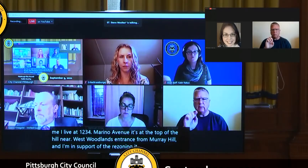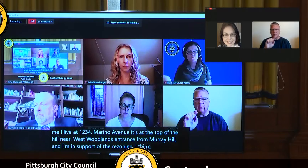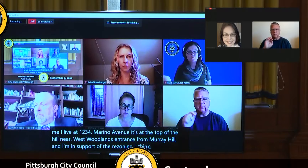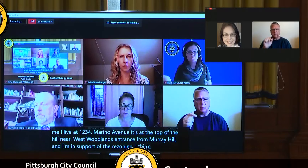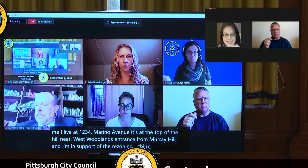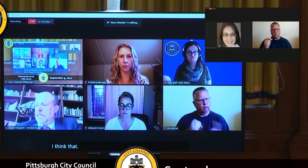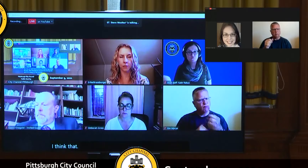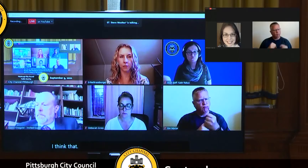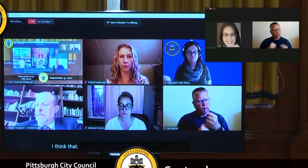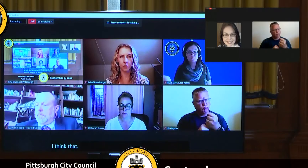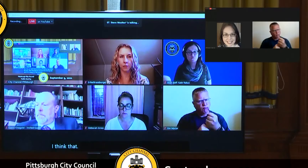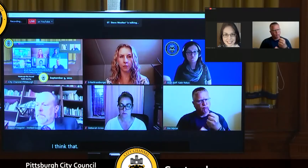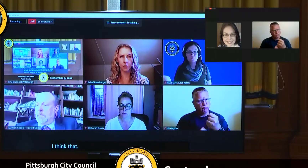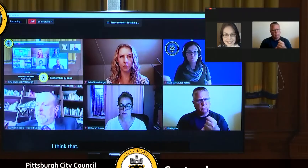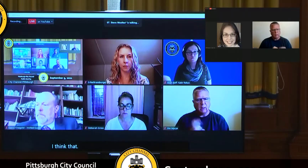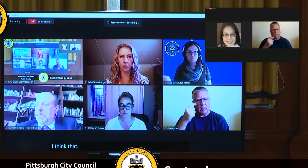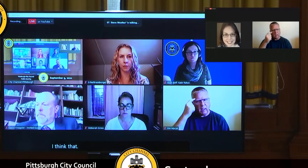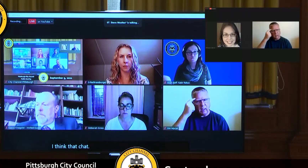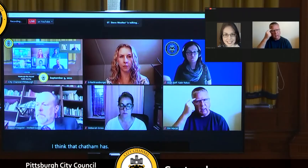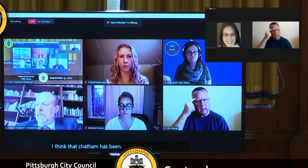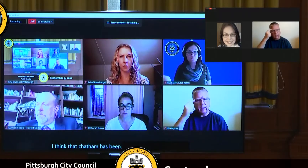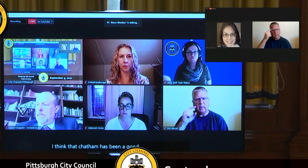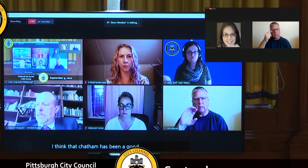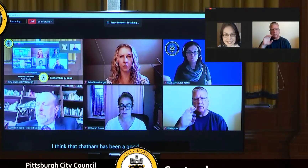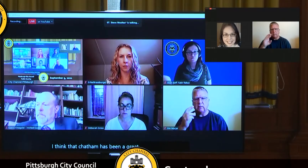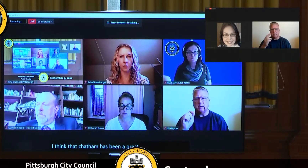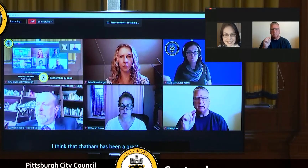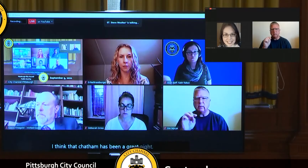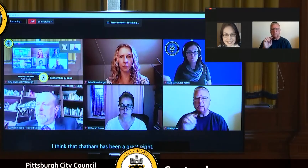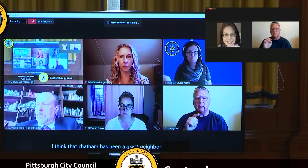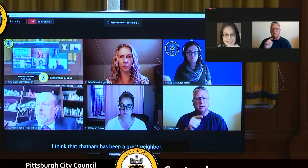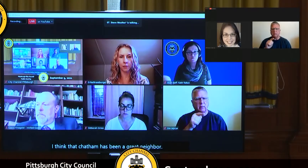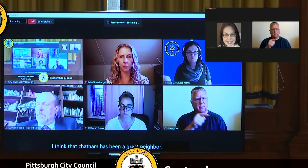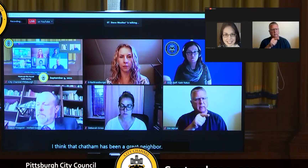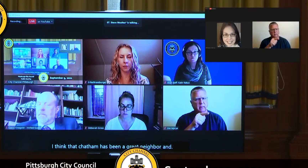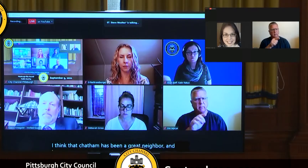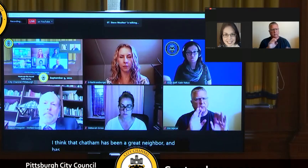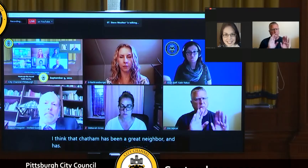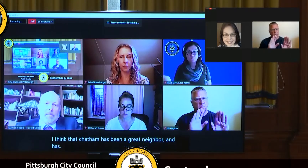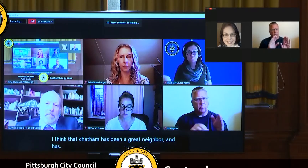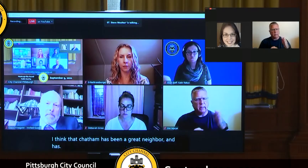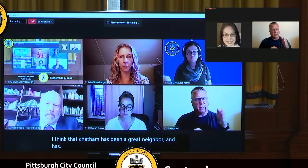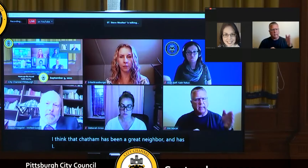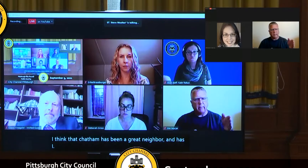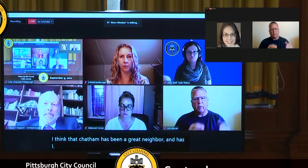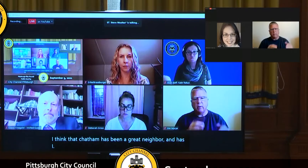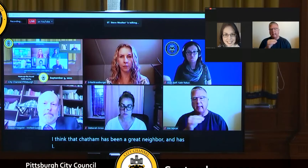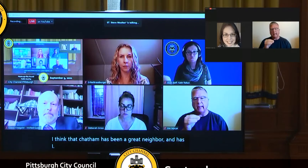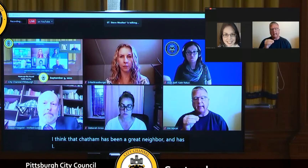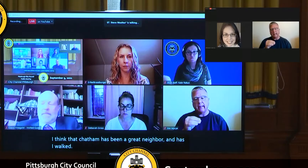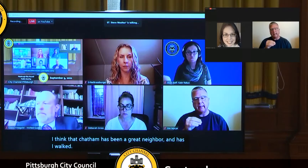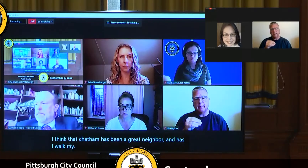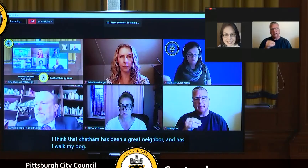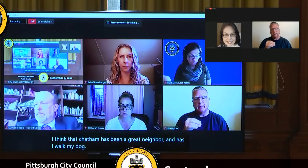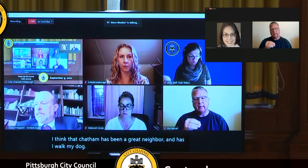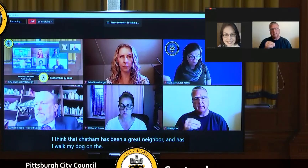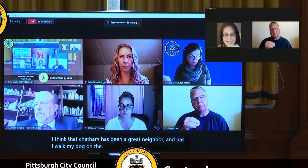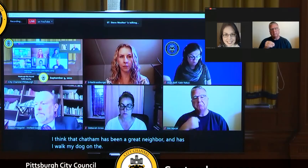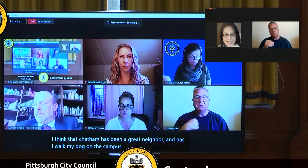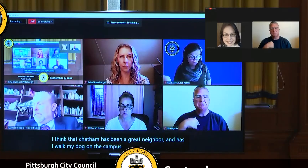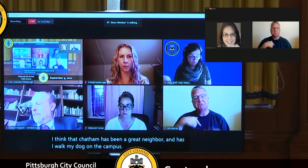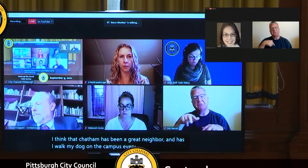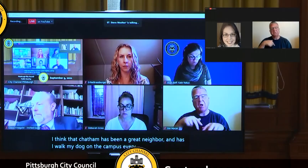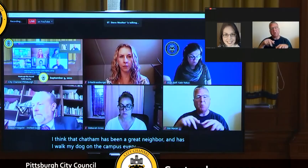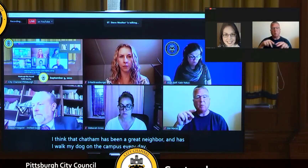that Chatham has been a great neighbor and I walk my dog on the campus every